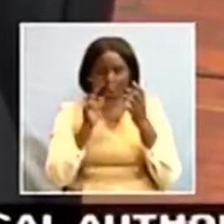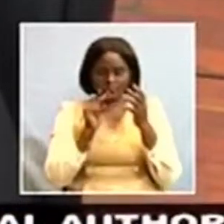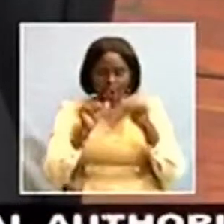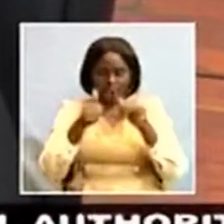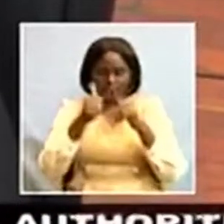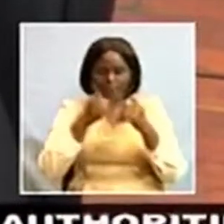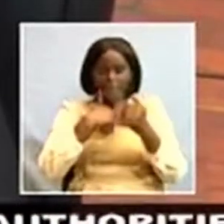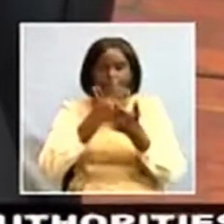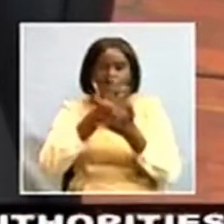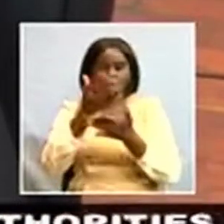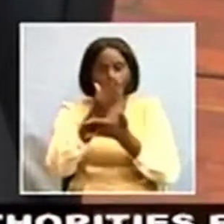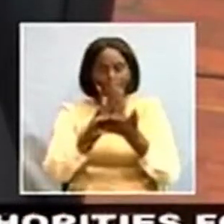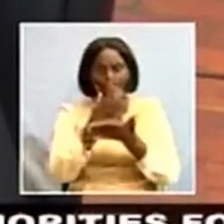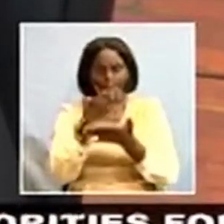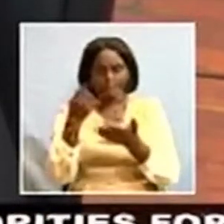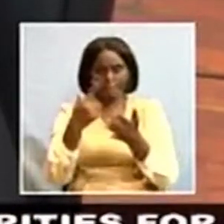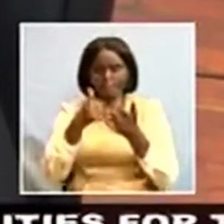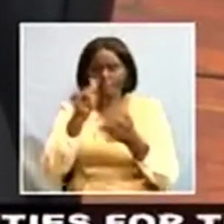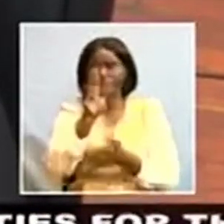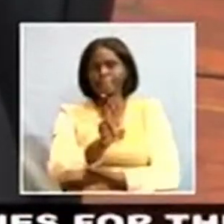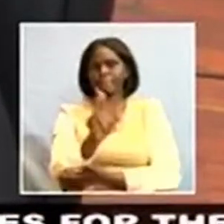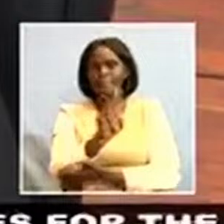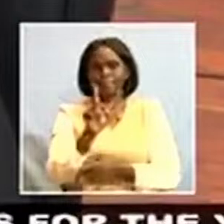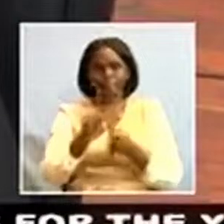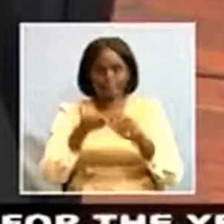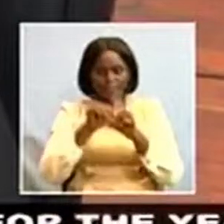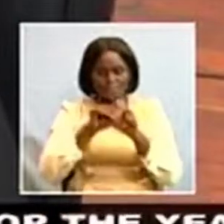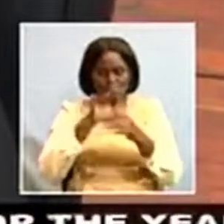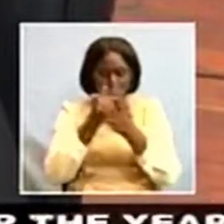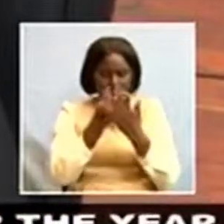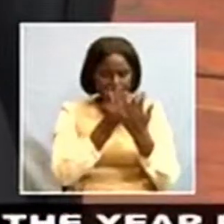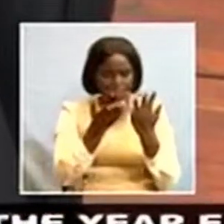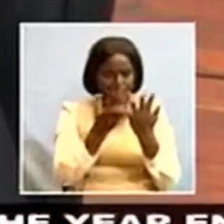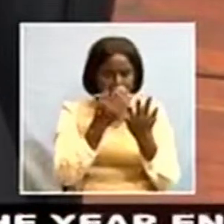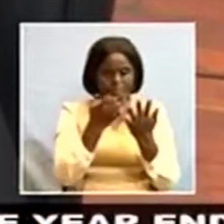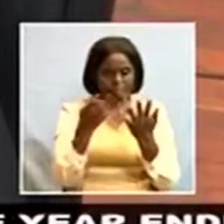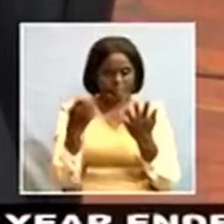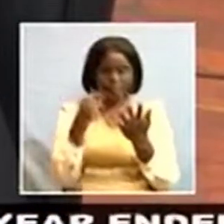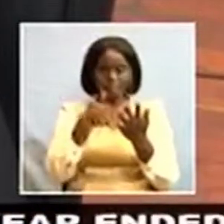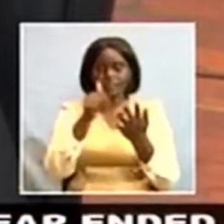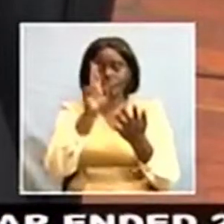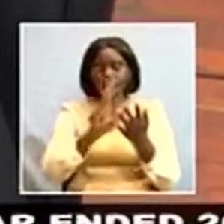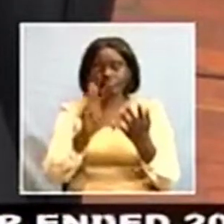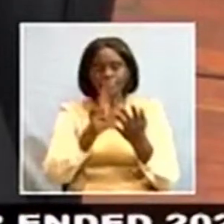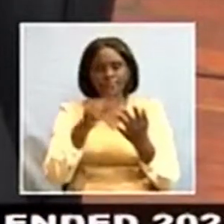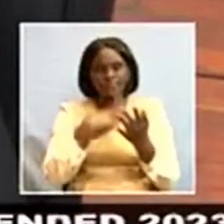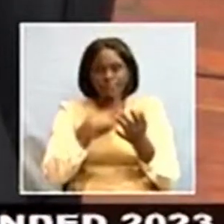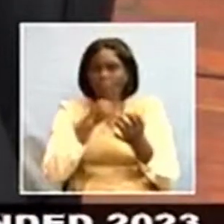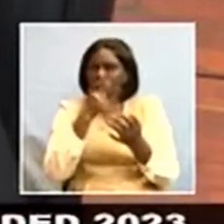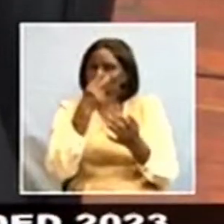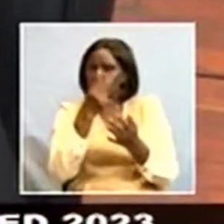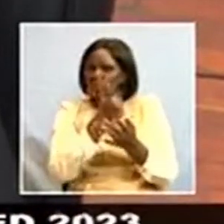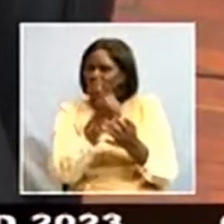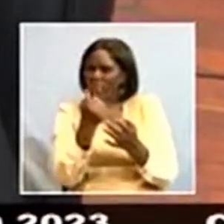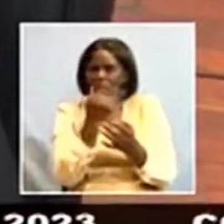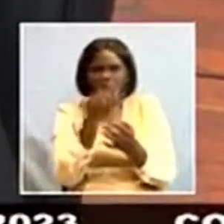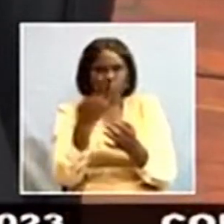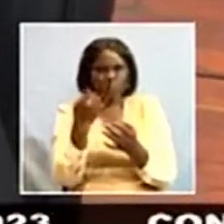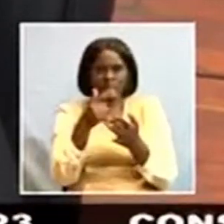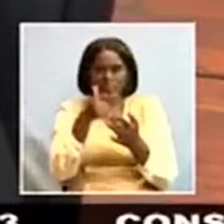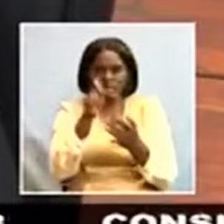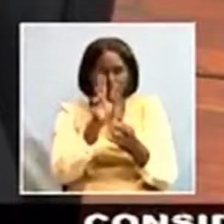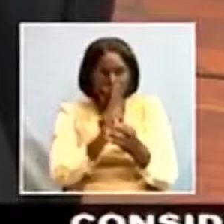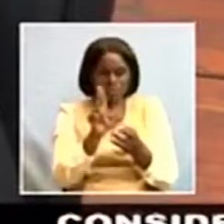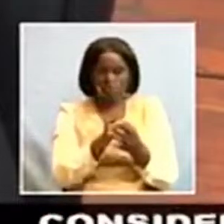bought some equipment that you are using. But among those equipments that you are using, I didn't see any equipment that you are